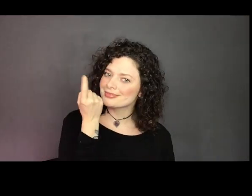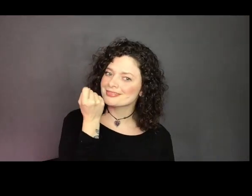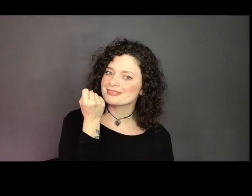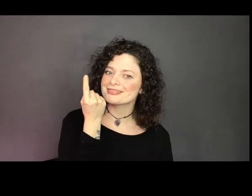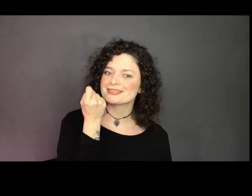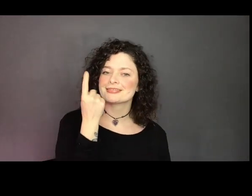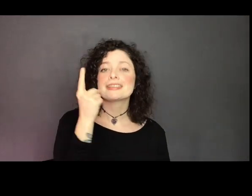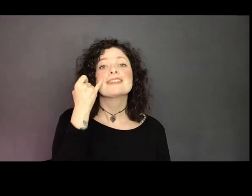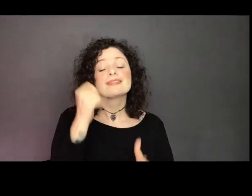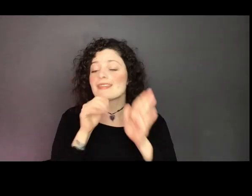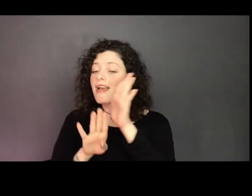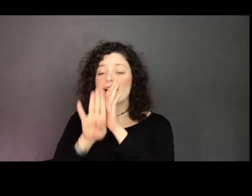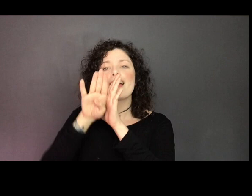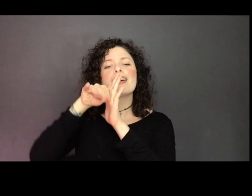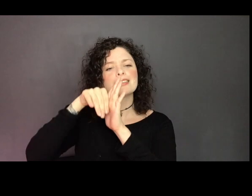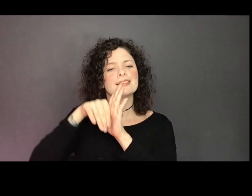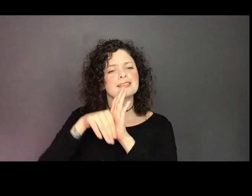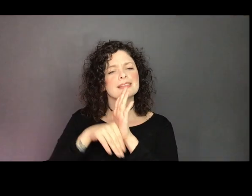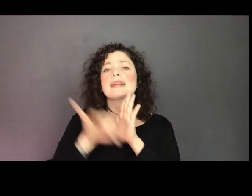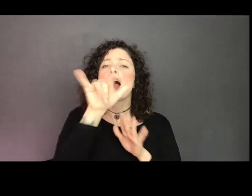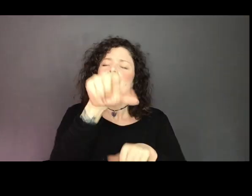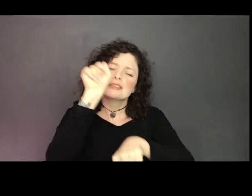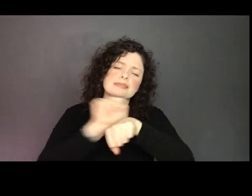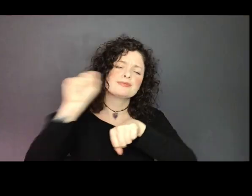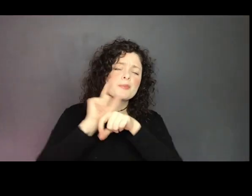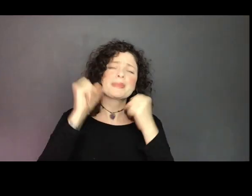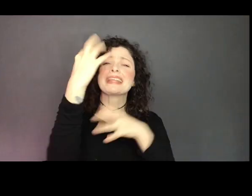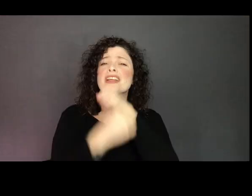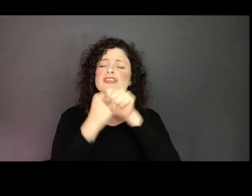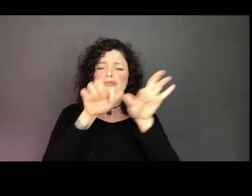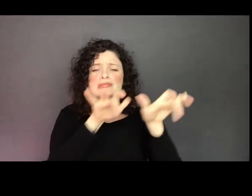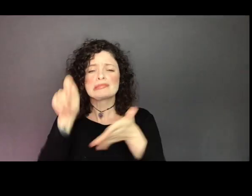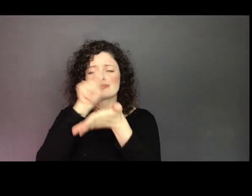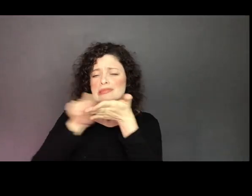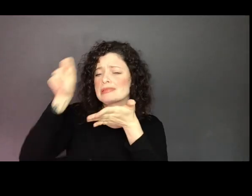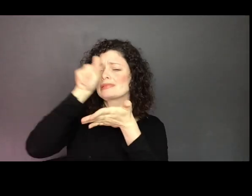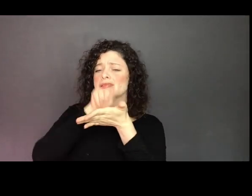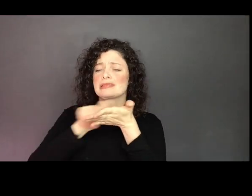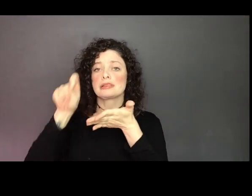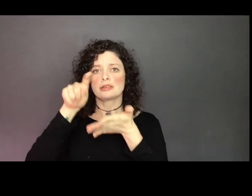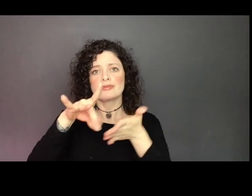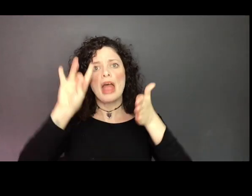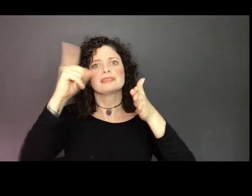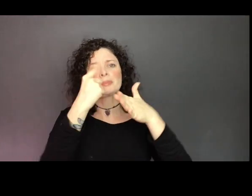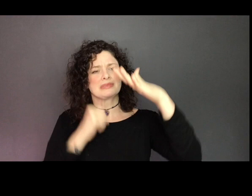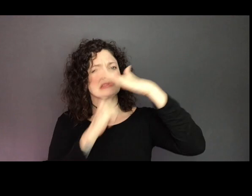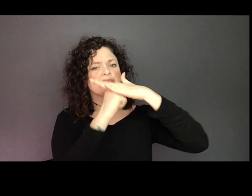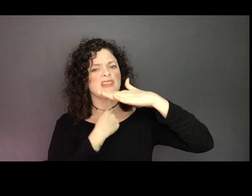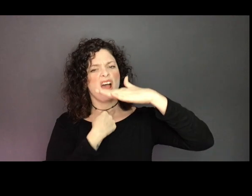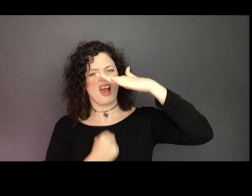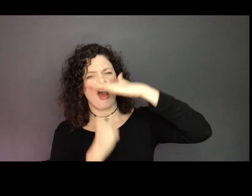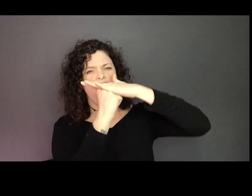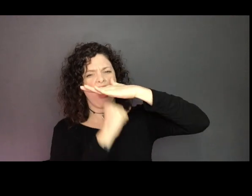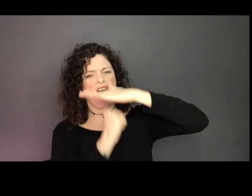except when it won't. Like if you slave away for years at writing and you find yourself in the same place now